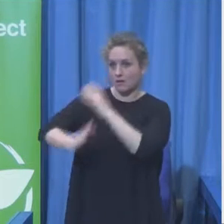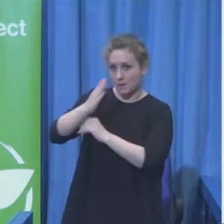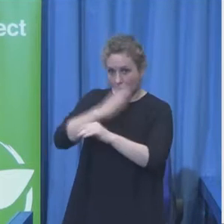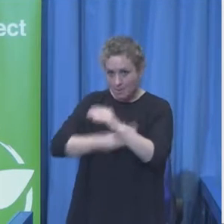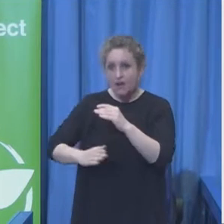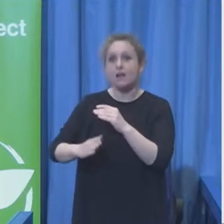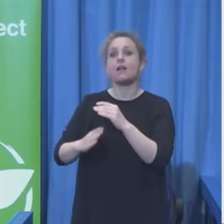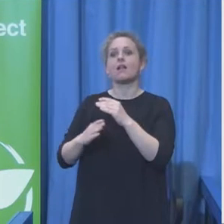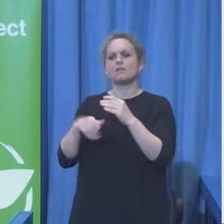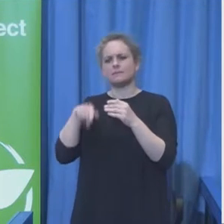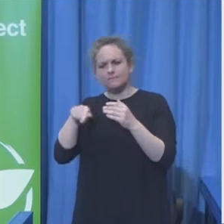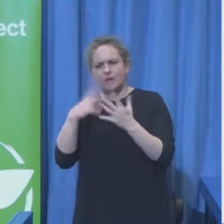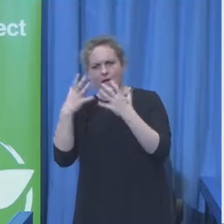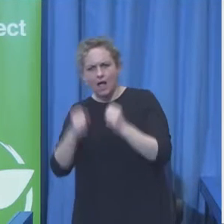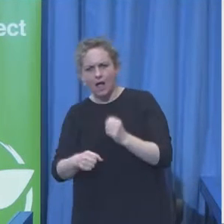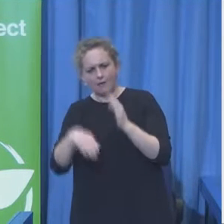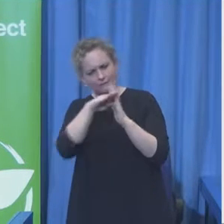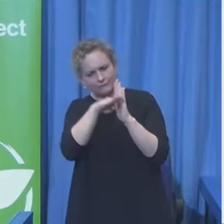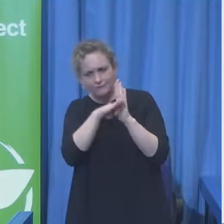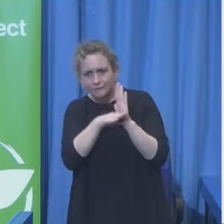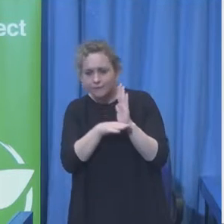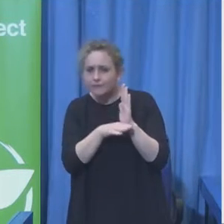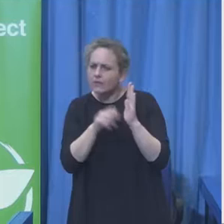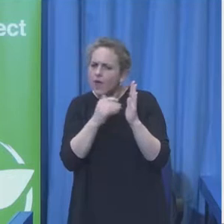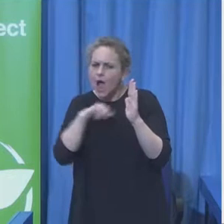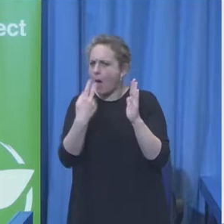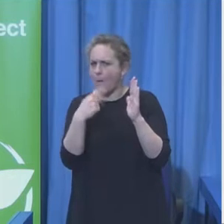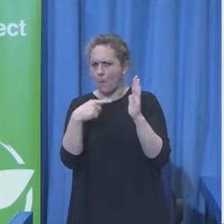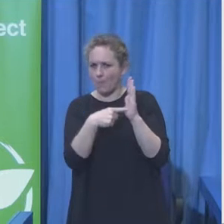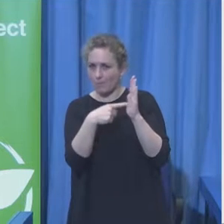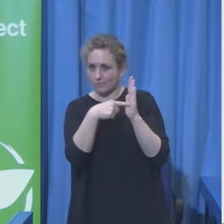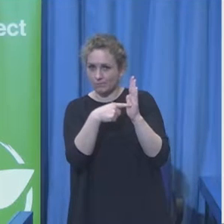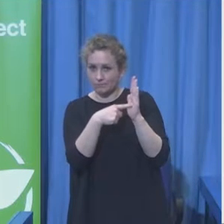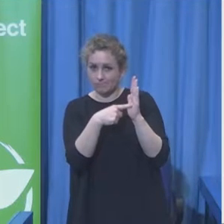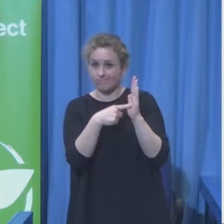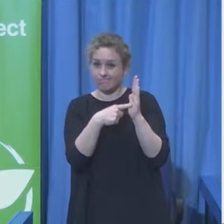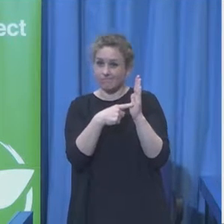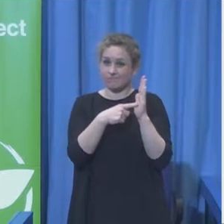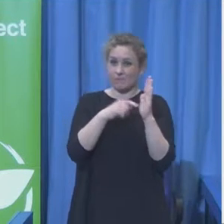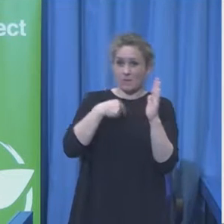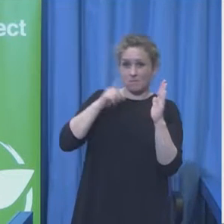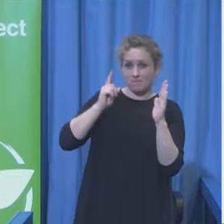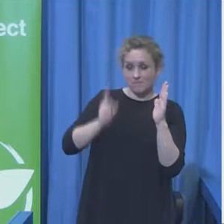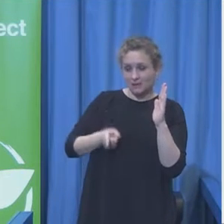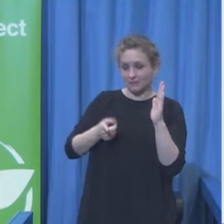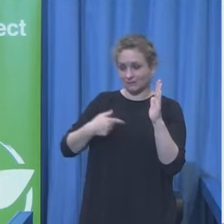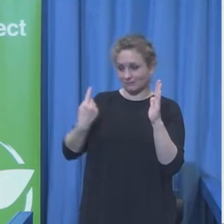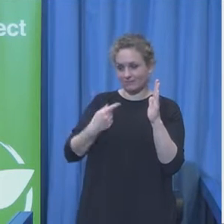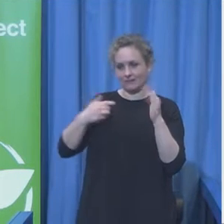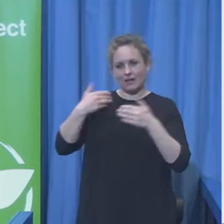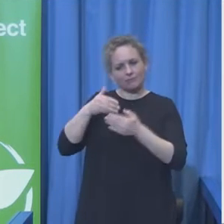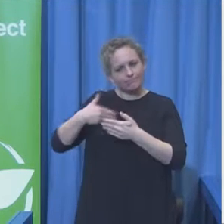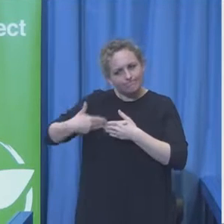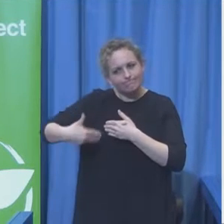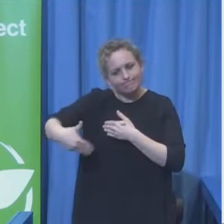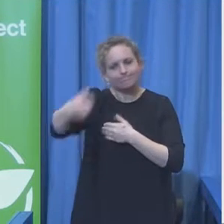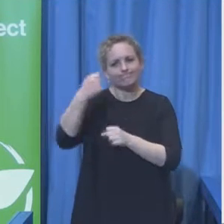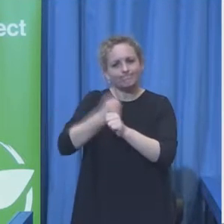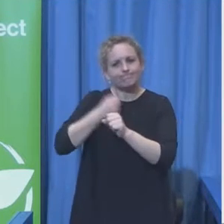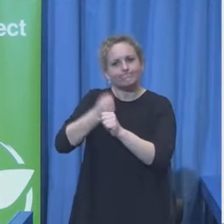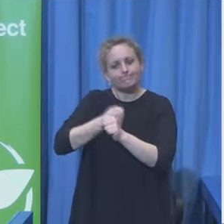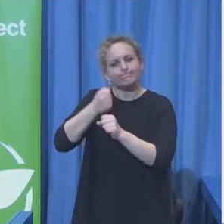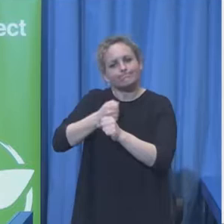to work to be active in making updates to the ADA in order to make it work in the 21st